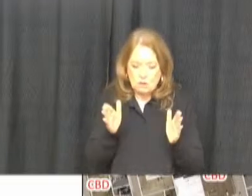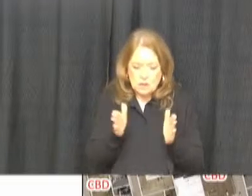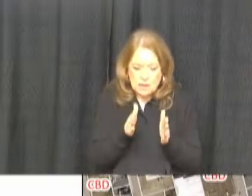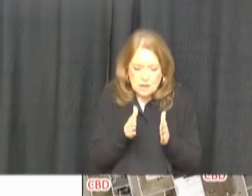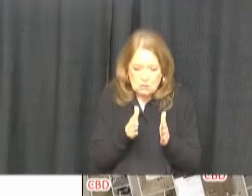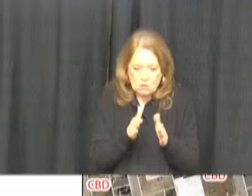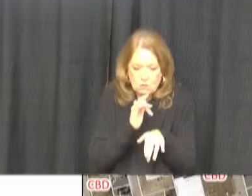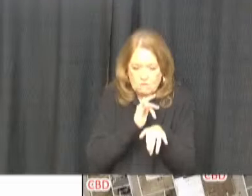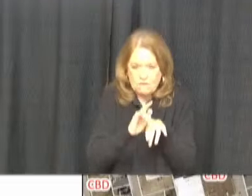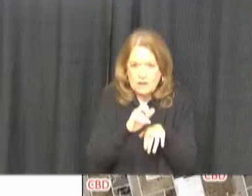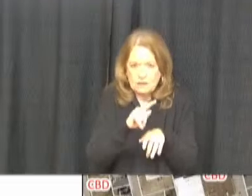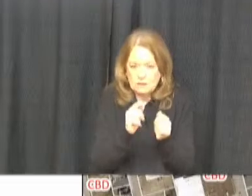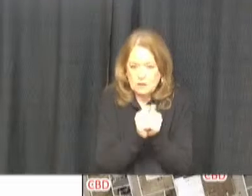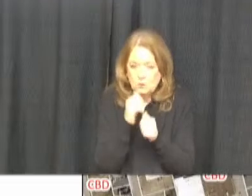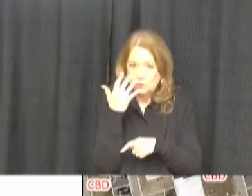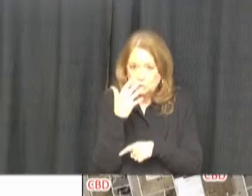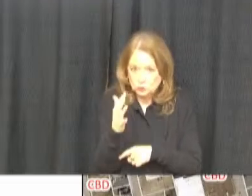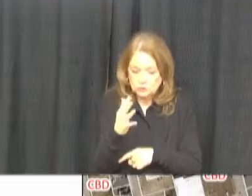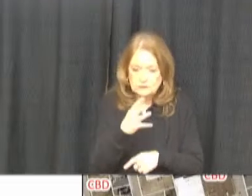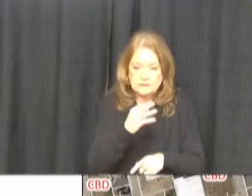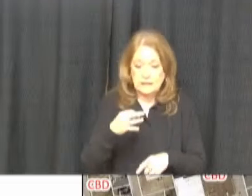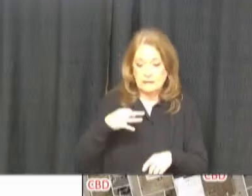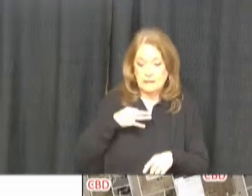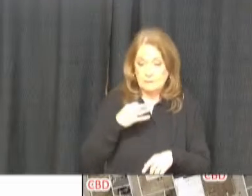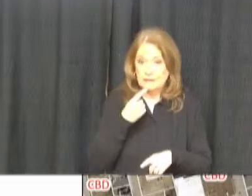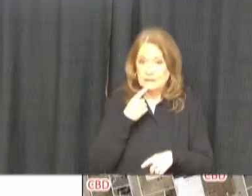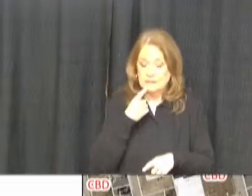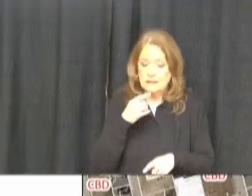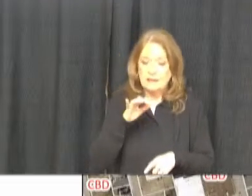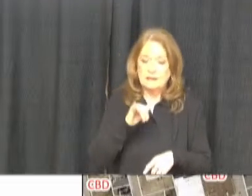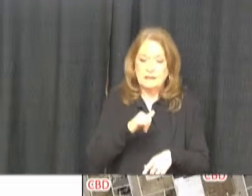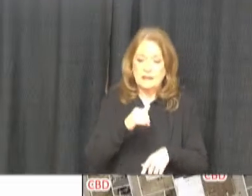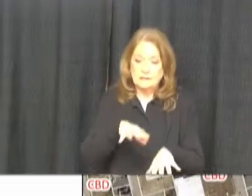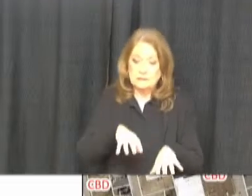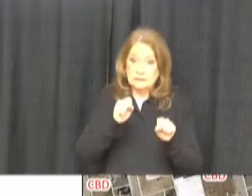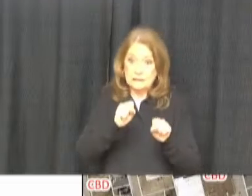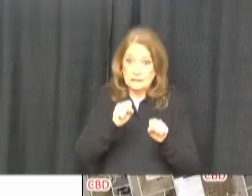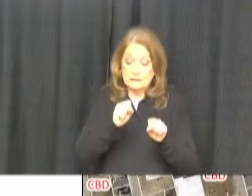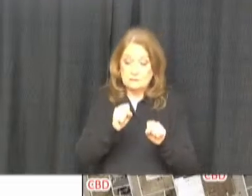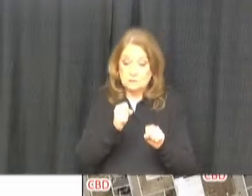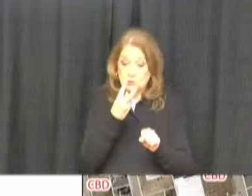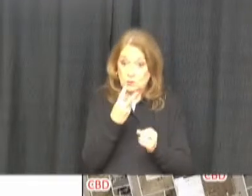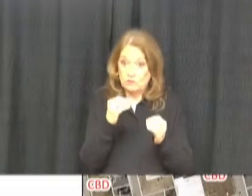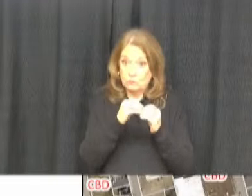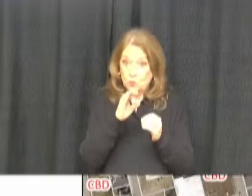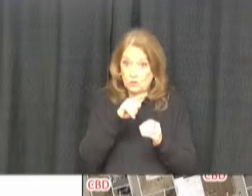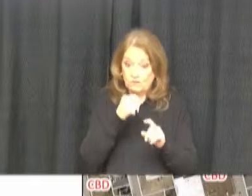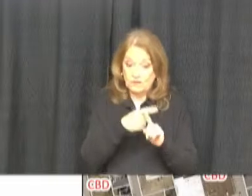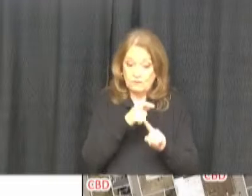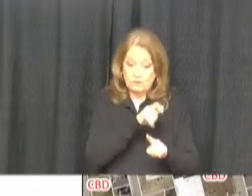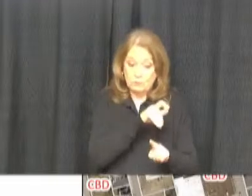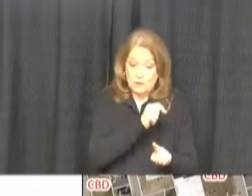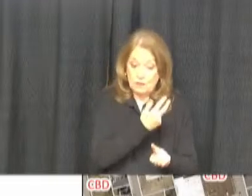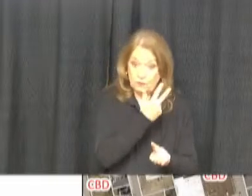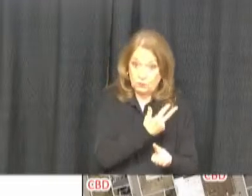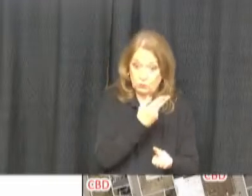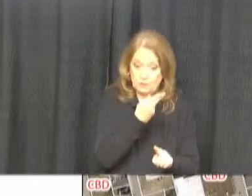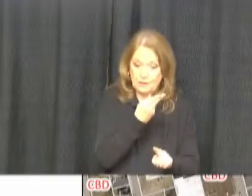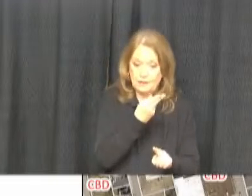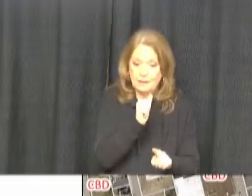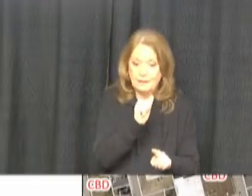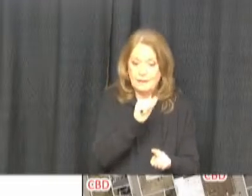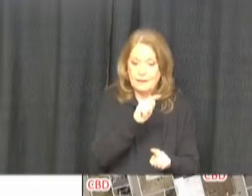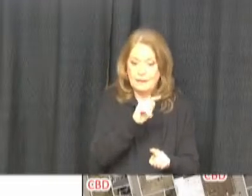with trees. And the applicant's statement is taking the additional 12 feet from Lot 3, Habitat for